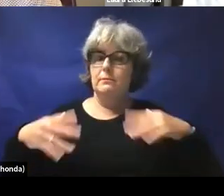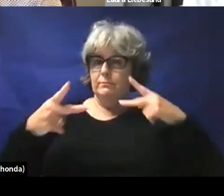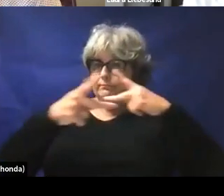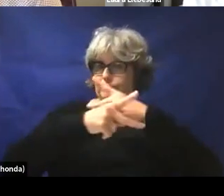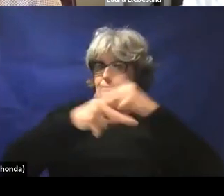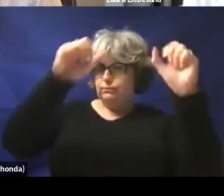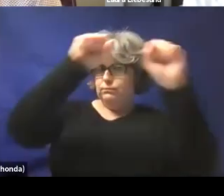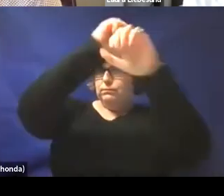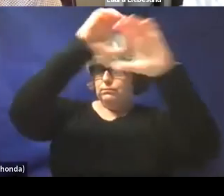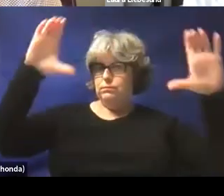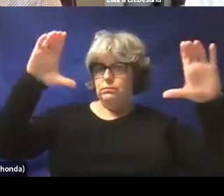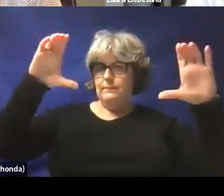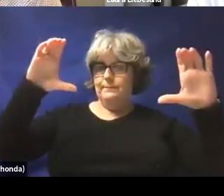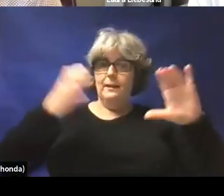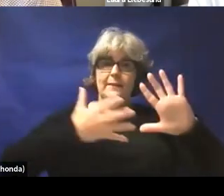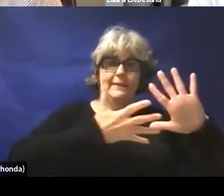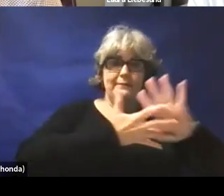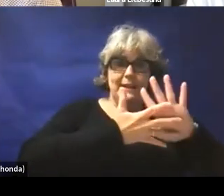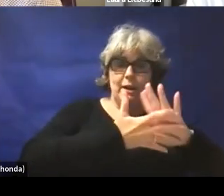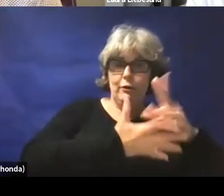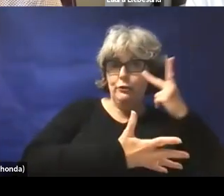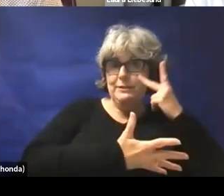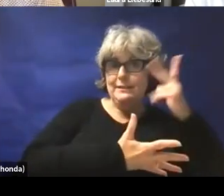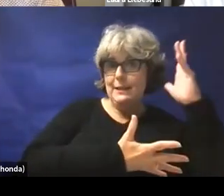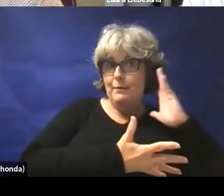but match them with these clips, so you can not only see where they were, see